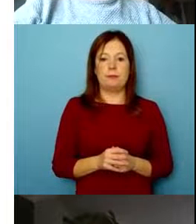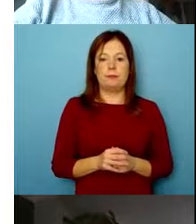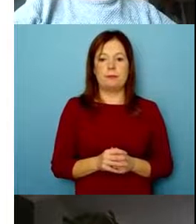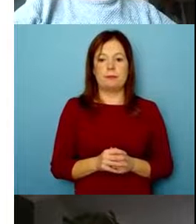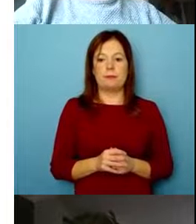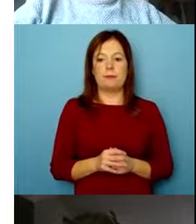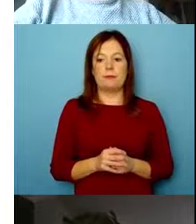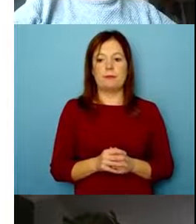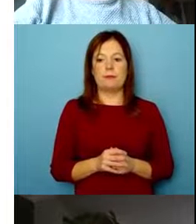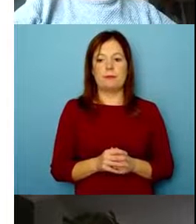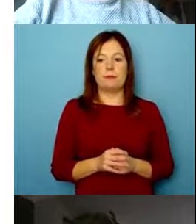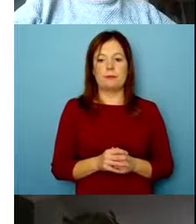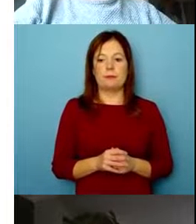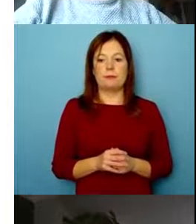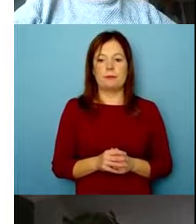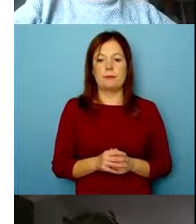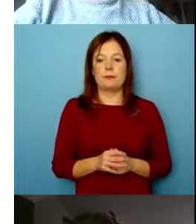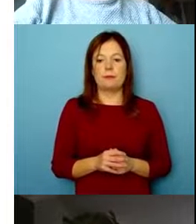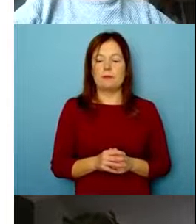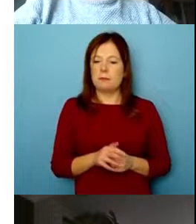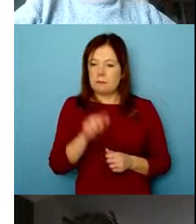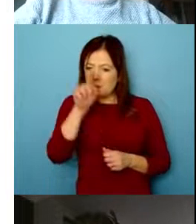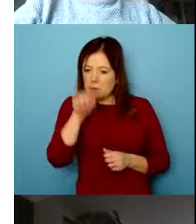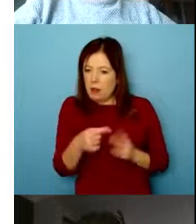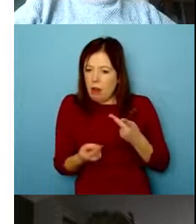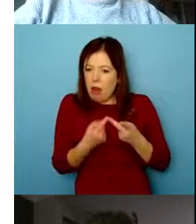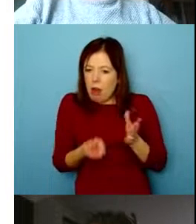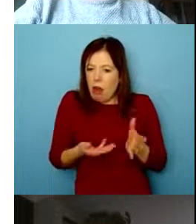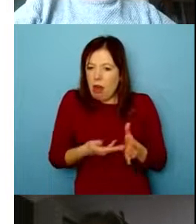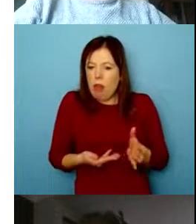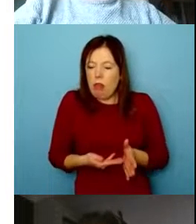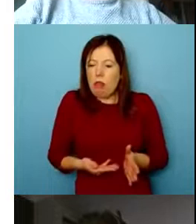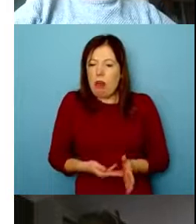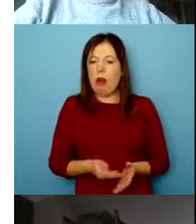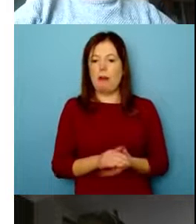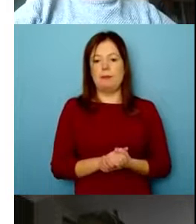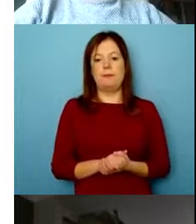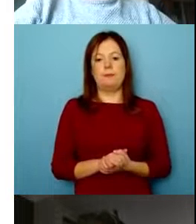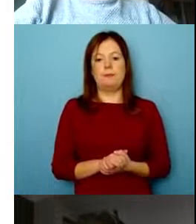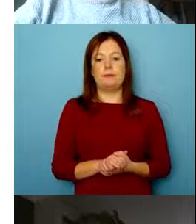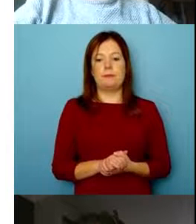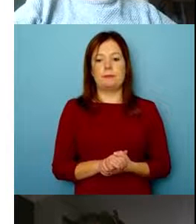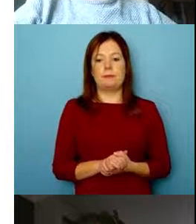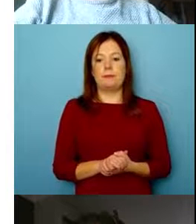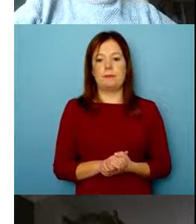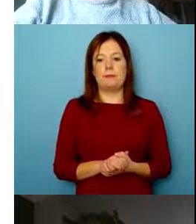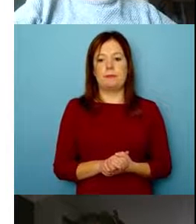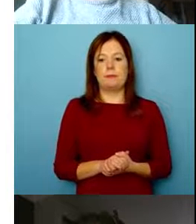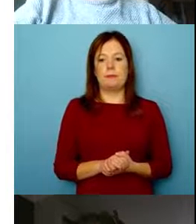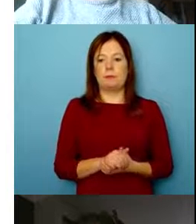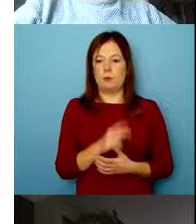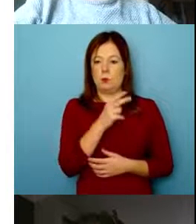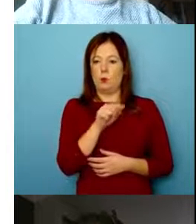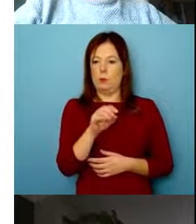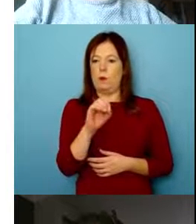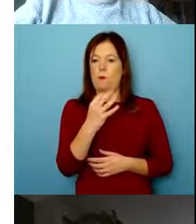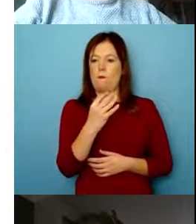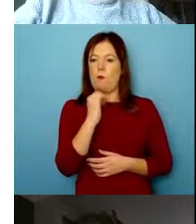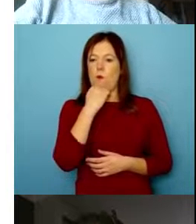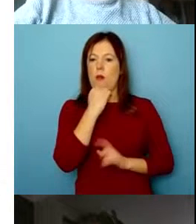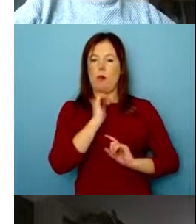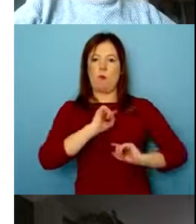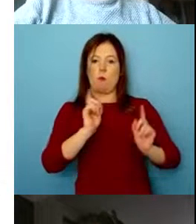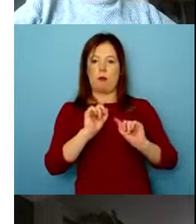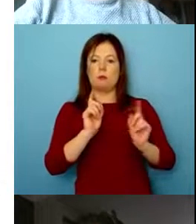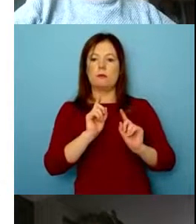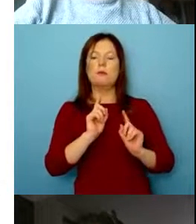it can. Some of the other ones that are being added in the next version of HBB TV, and this works with some of the